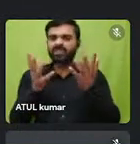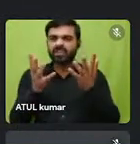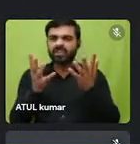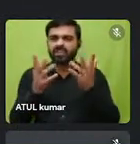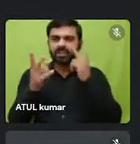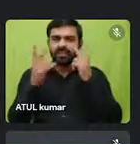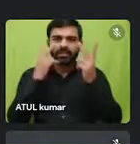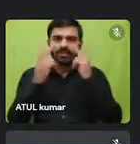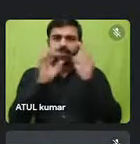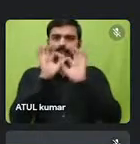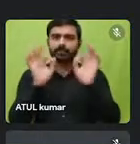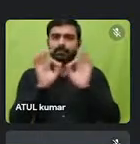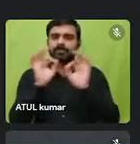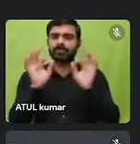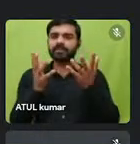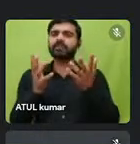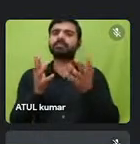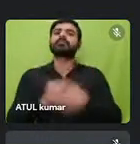there? No.